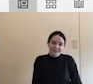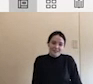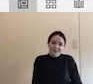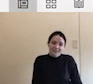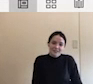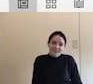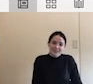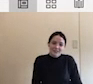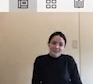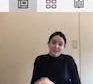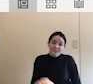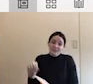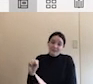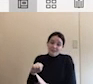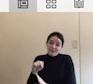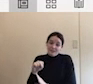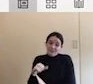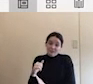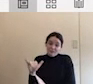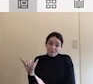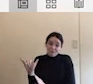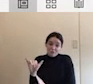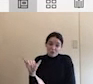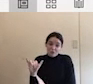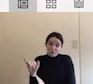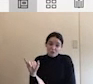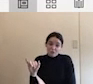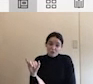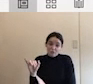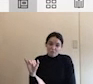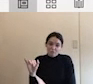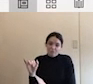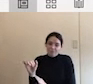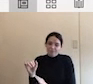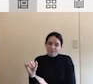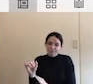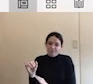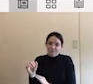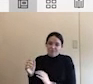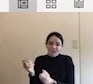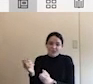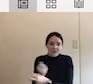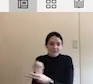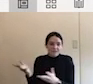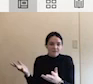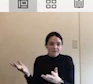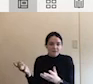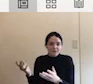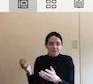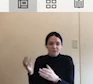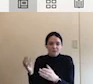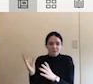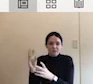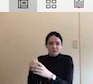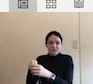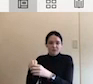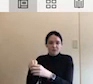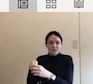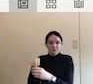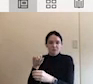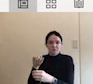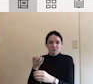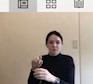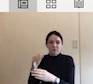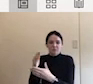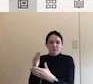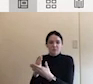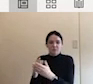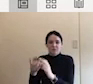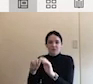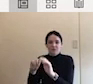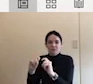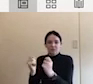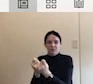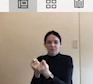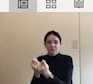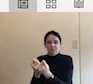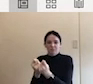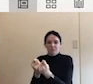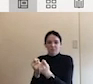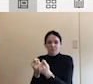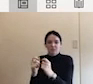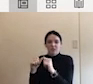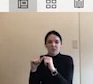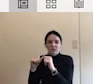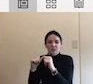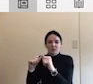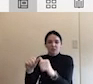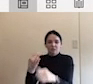Yes, and since everyone is part of this, you're part of our team's group. So we're doing this ongoing community